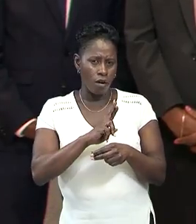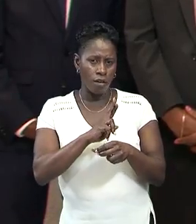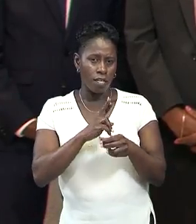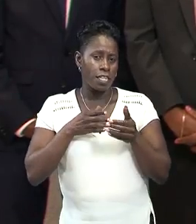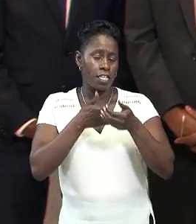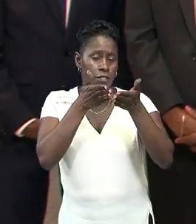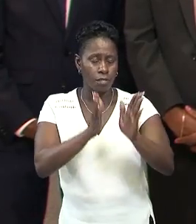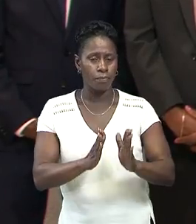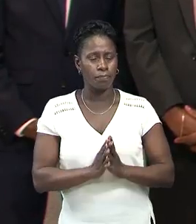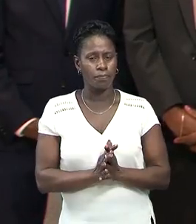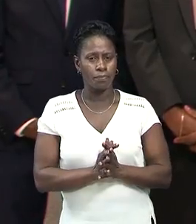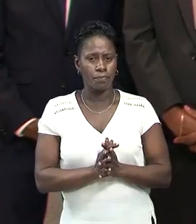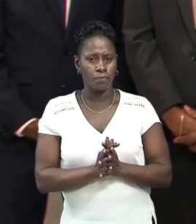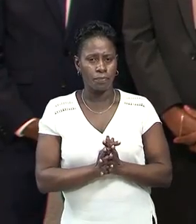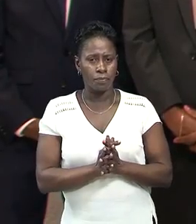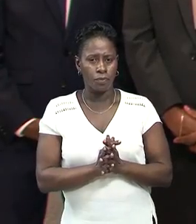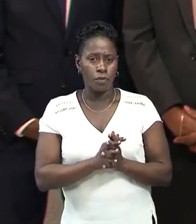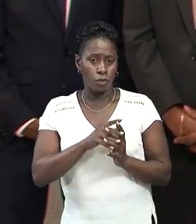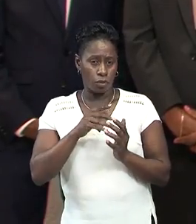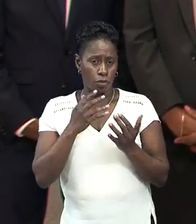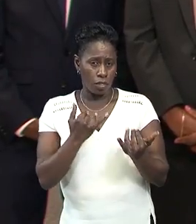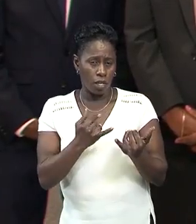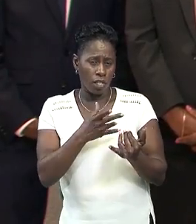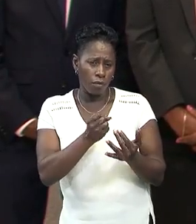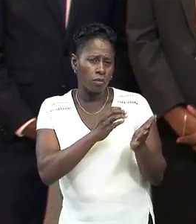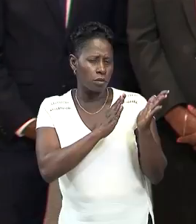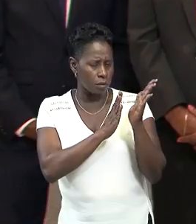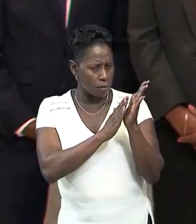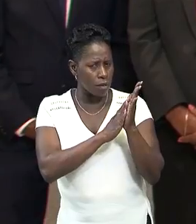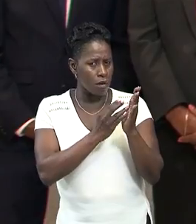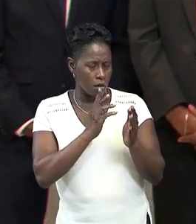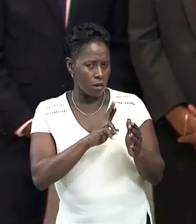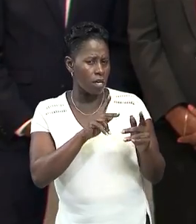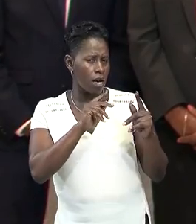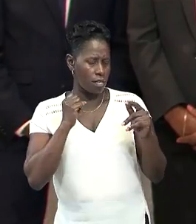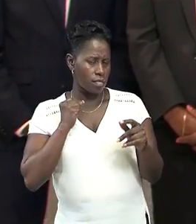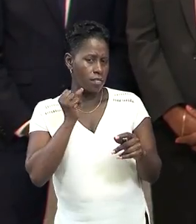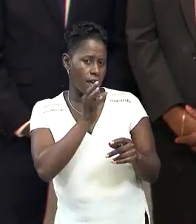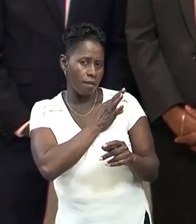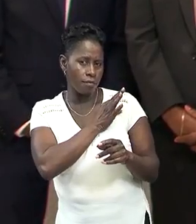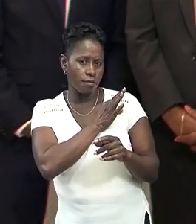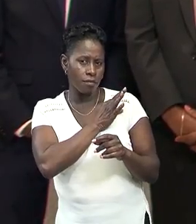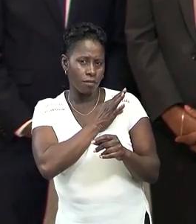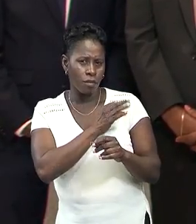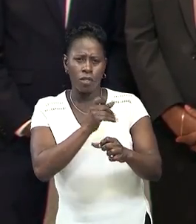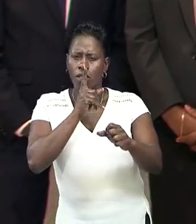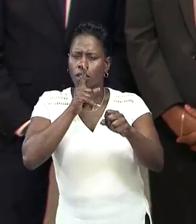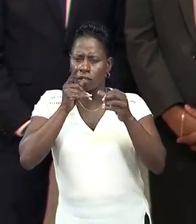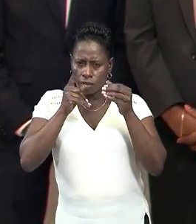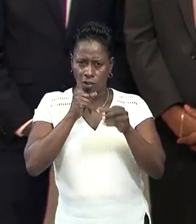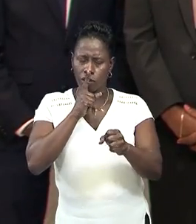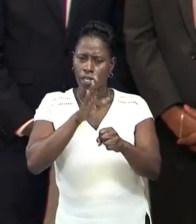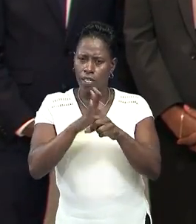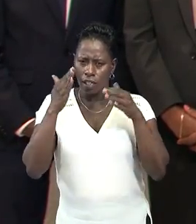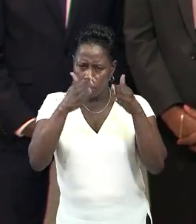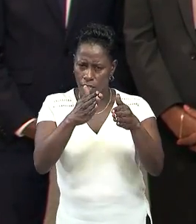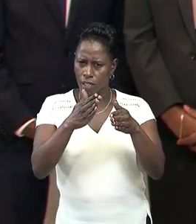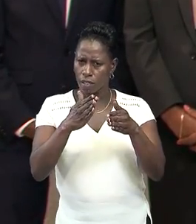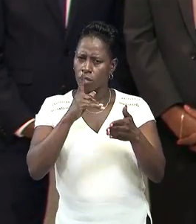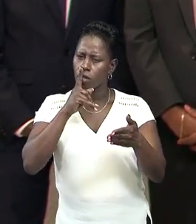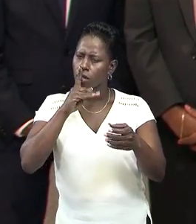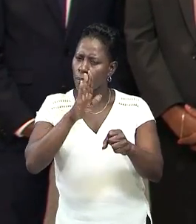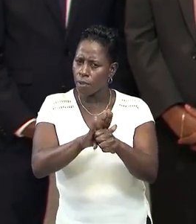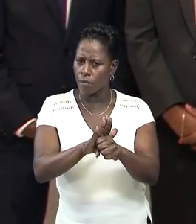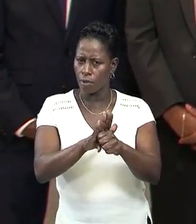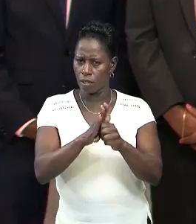sterling leadership. I take this opportunity to commend her and her staff on their dedication, commitment, and